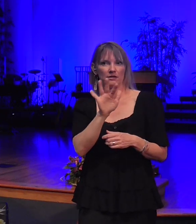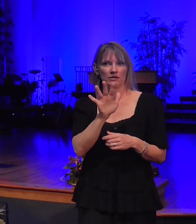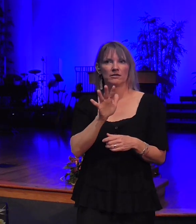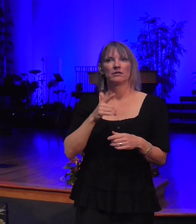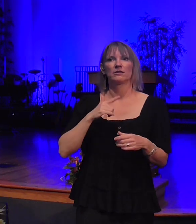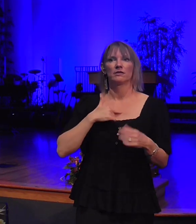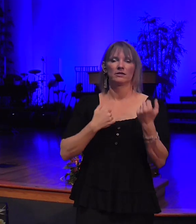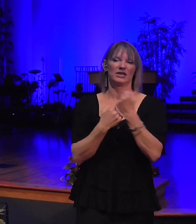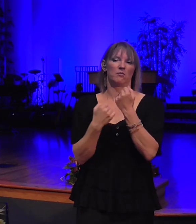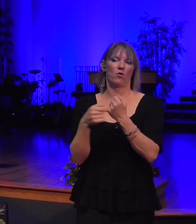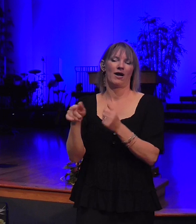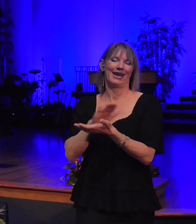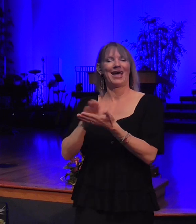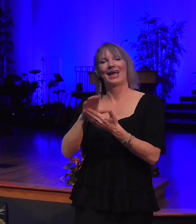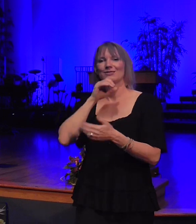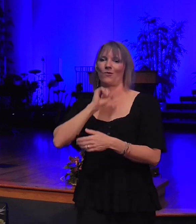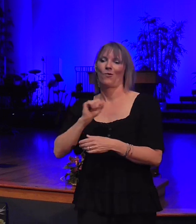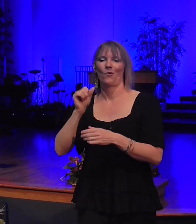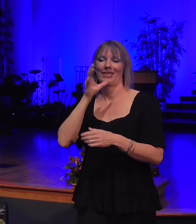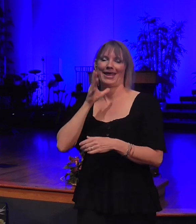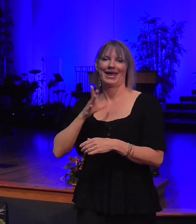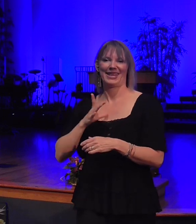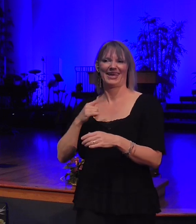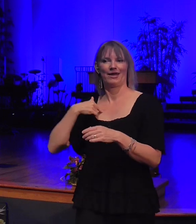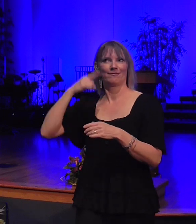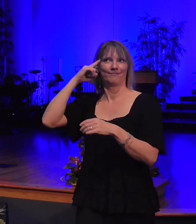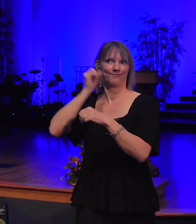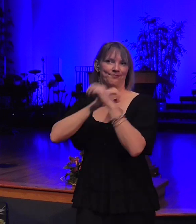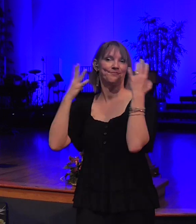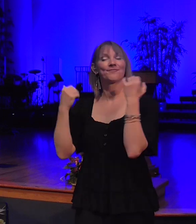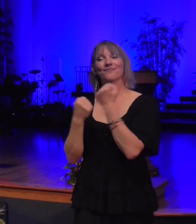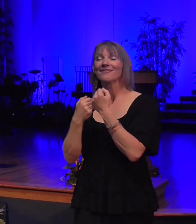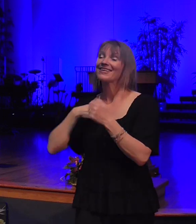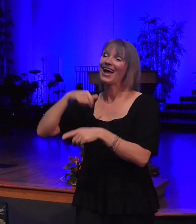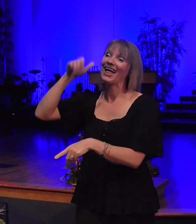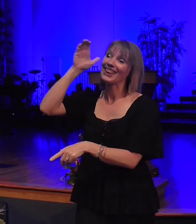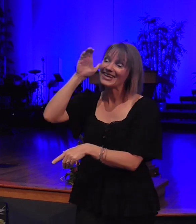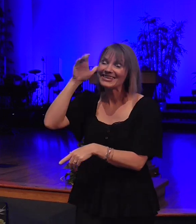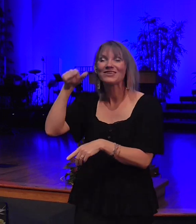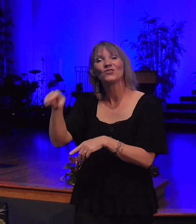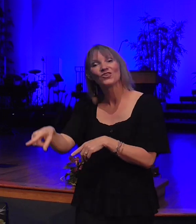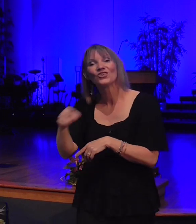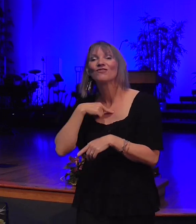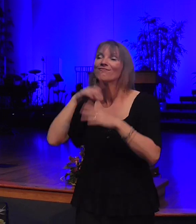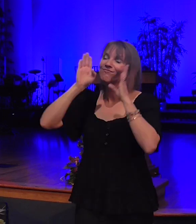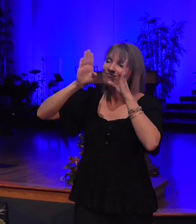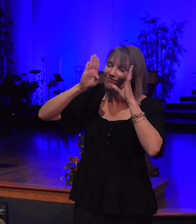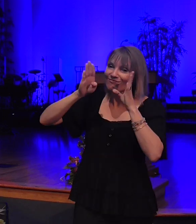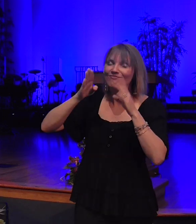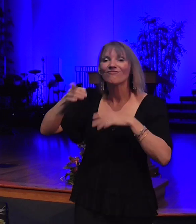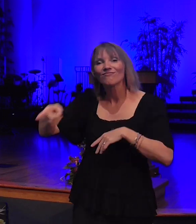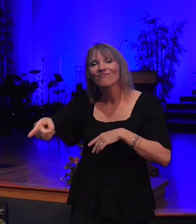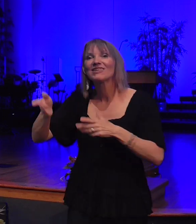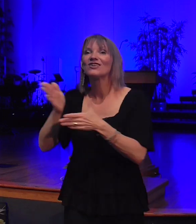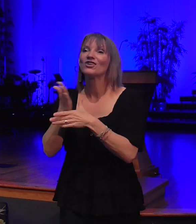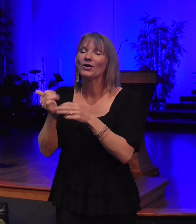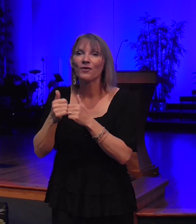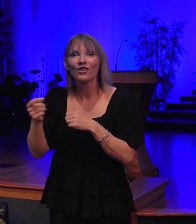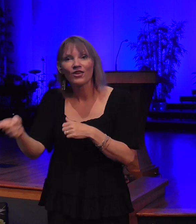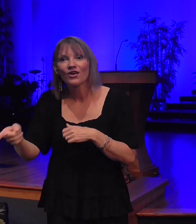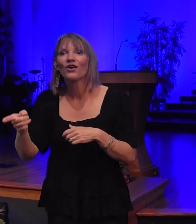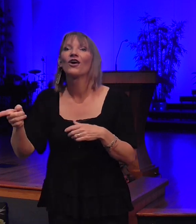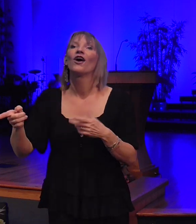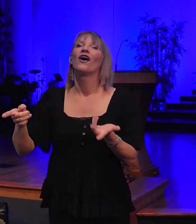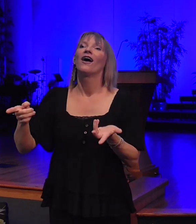old lady. I would listen to her, I would give her attention, I would share with her, I would pick her up and